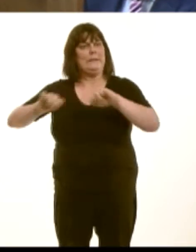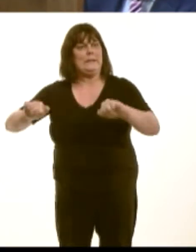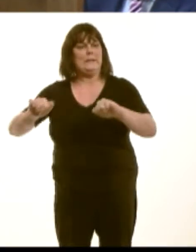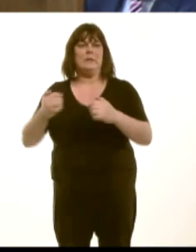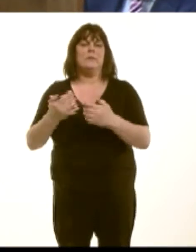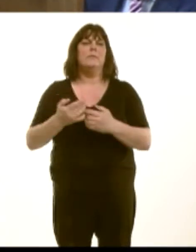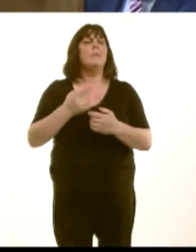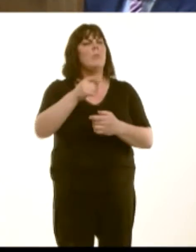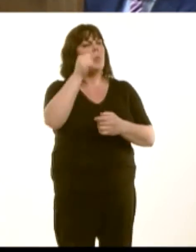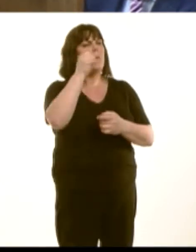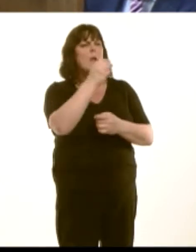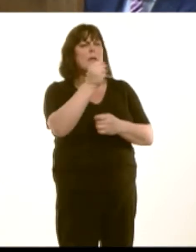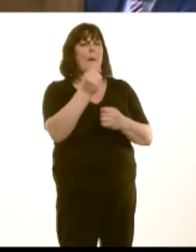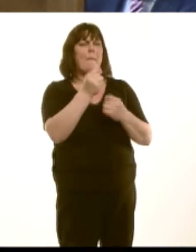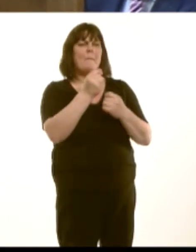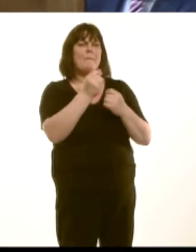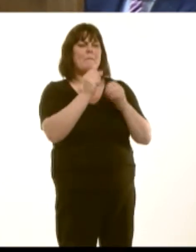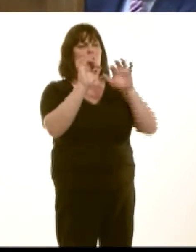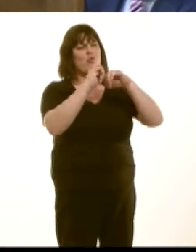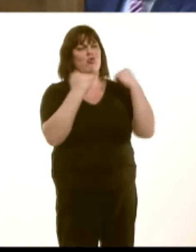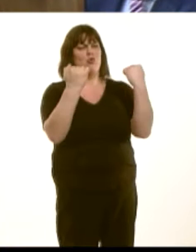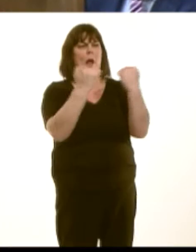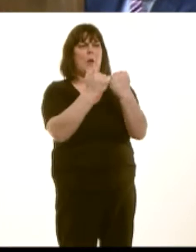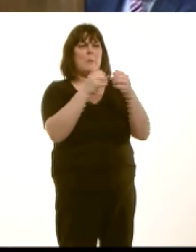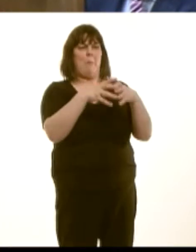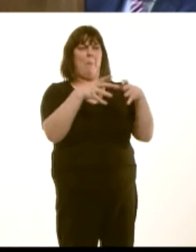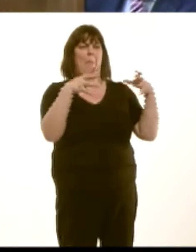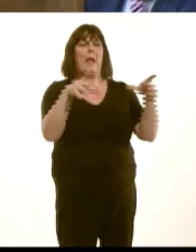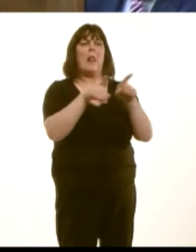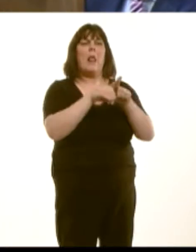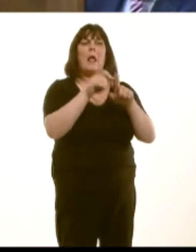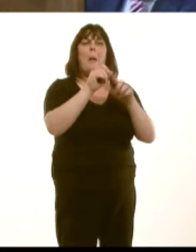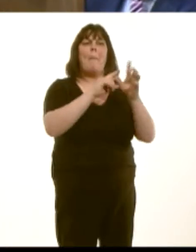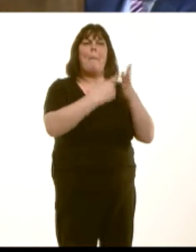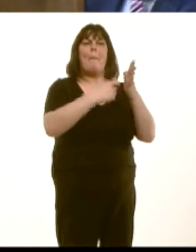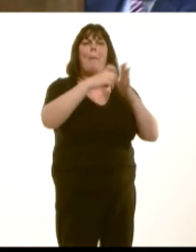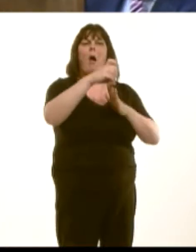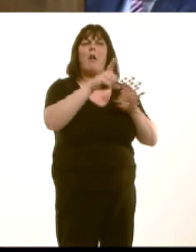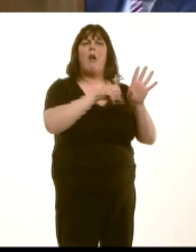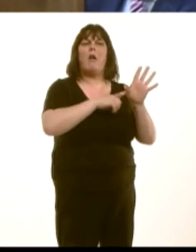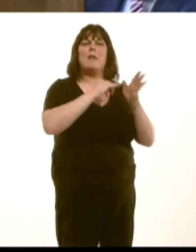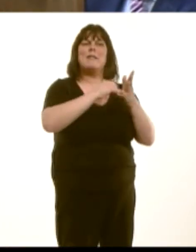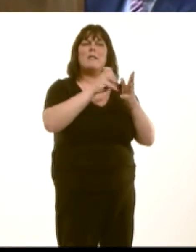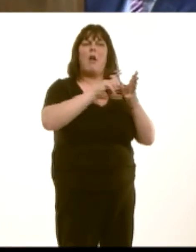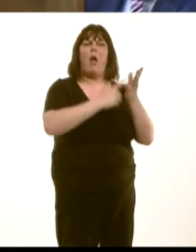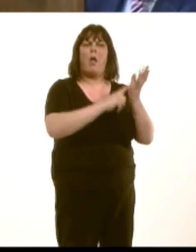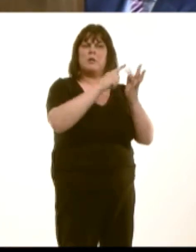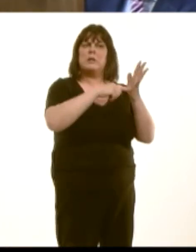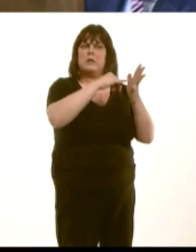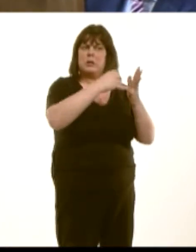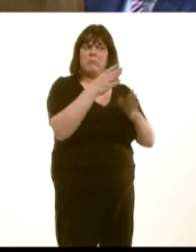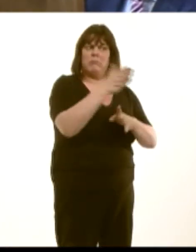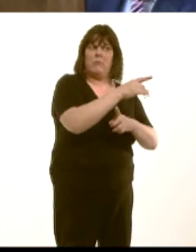sports grounds in Wales of significant size. Parc y Sgal has been one of them that do have standing areas. That much is true, and all of